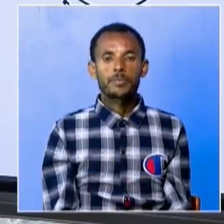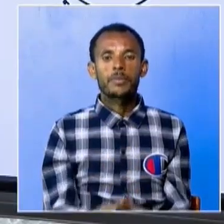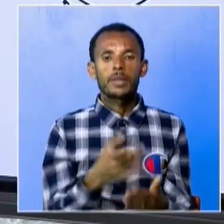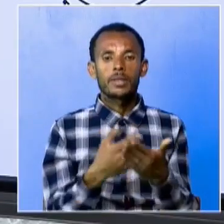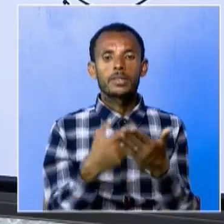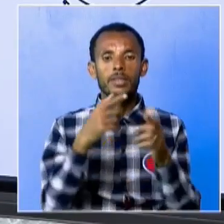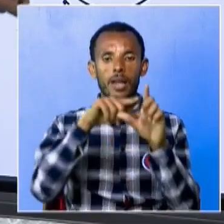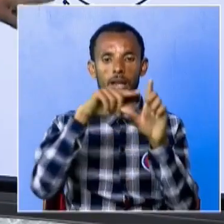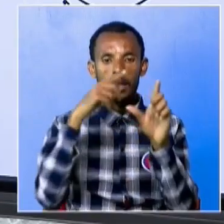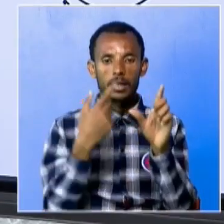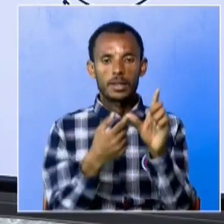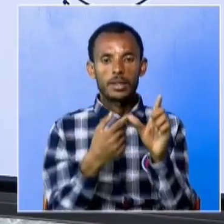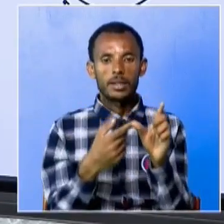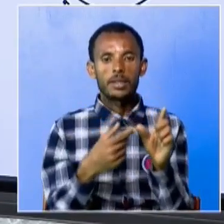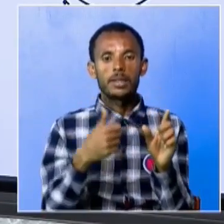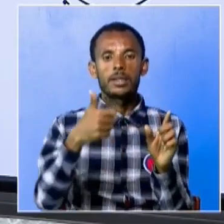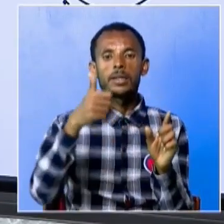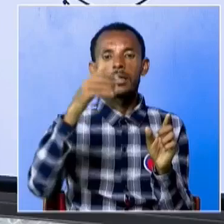this angle